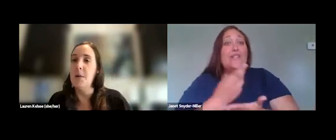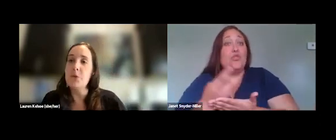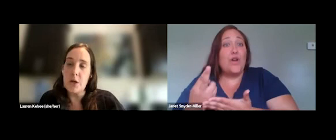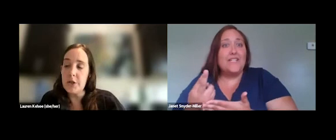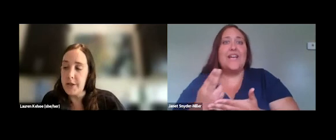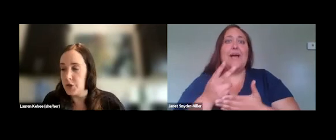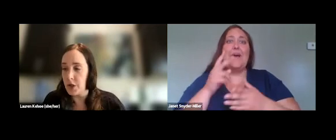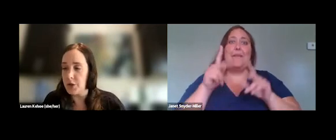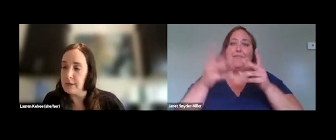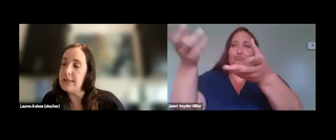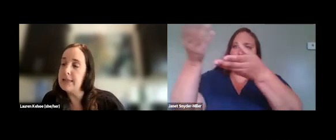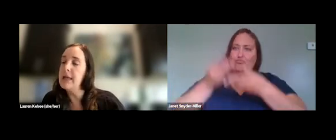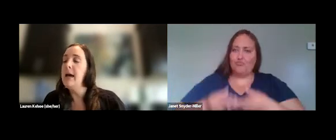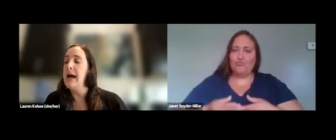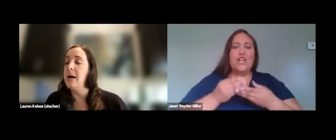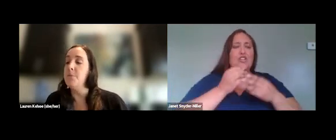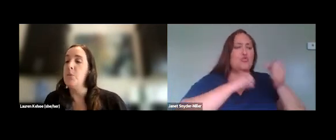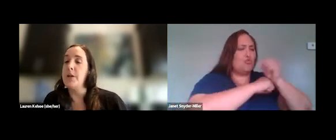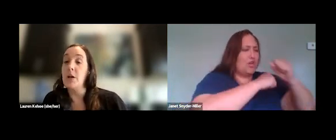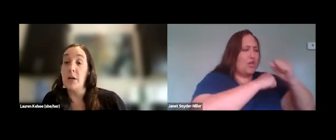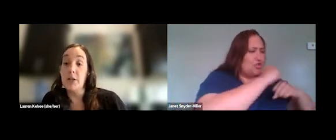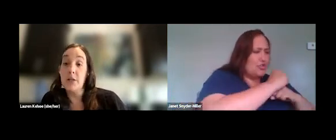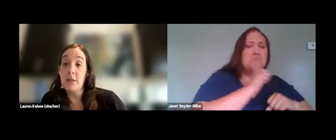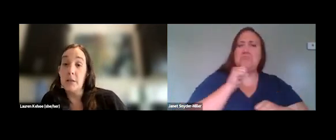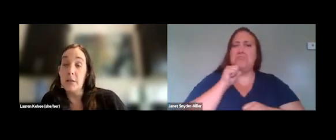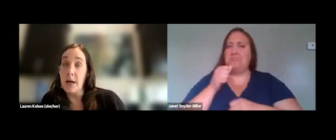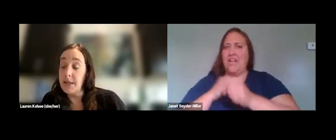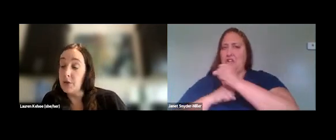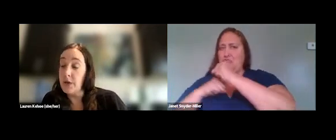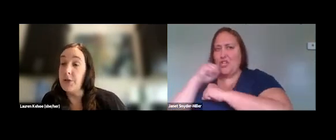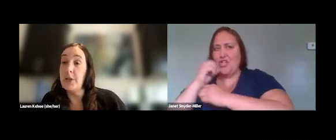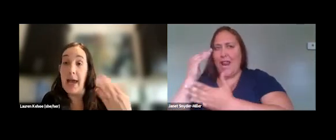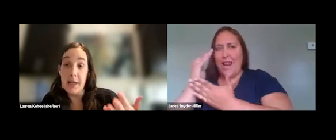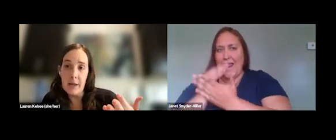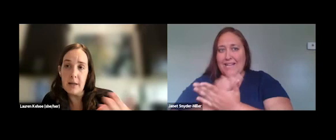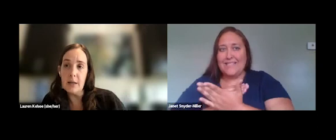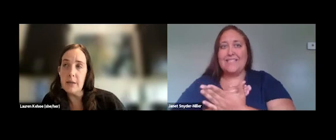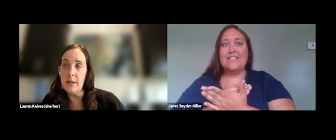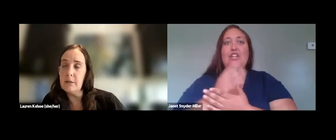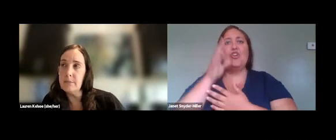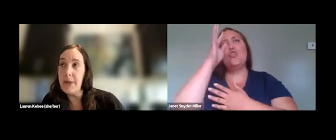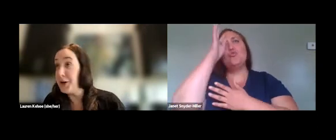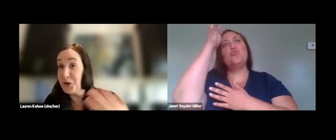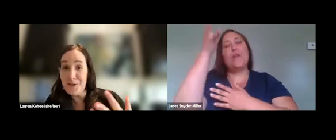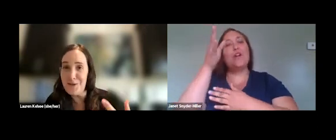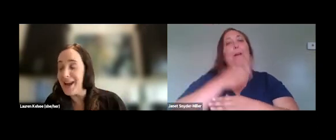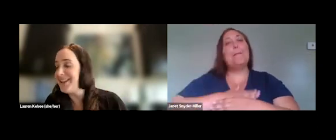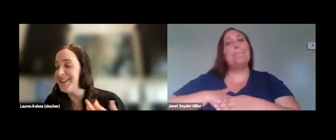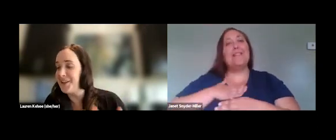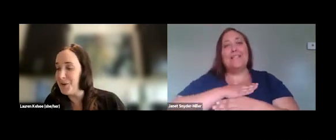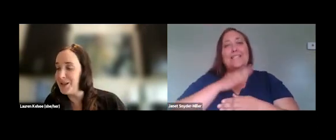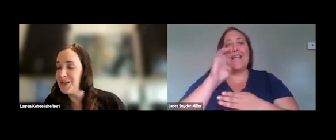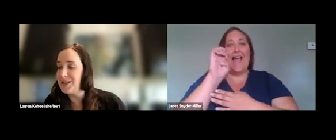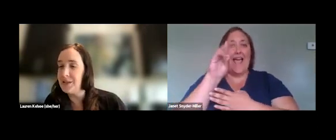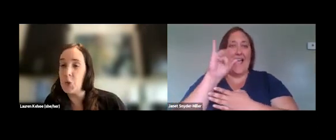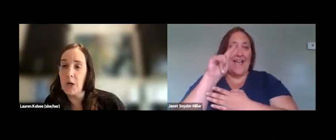make structured and unstructured lists. We encouraged the content creators to edit their paragraphs of text